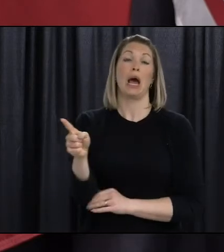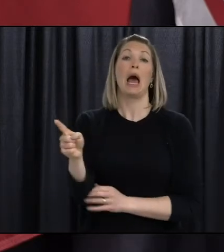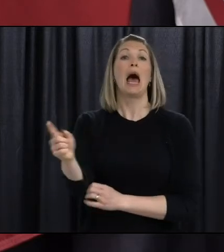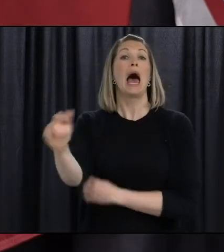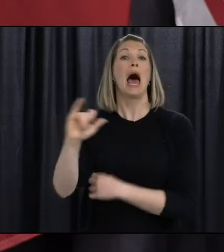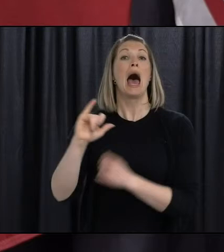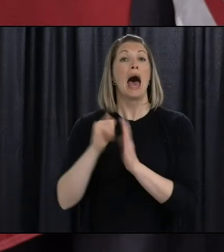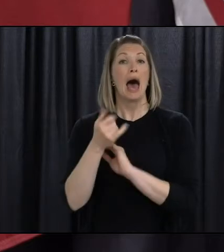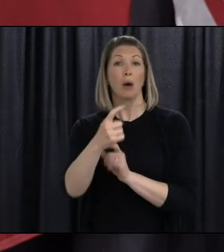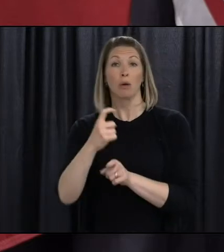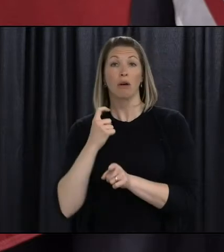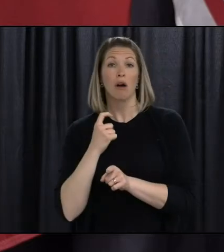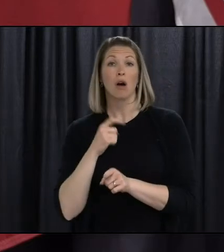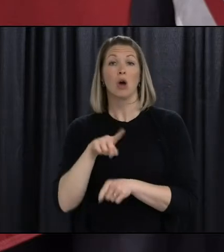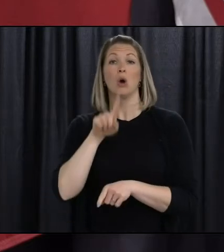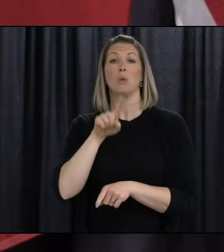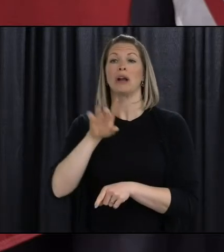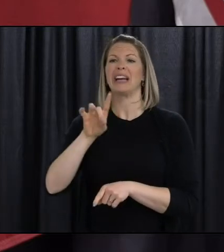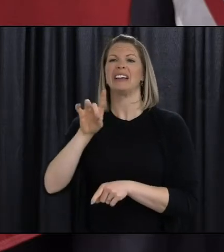by telephone,